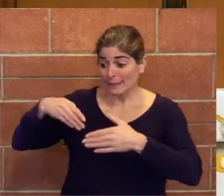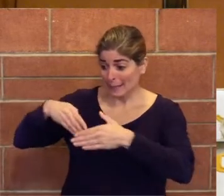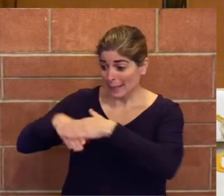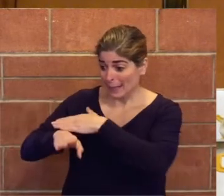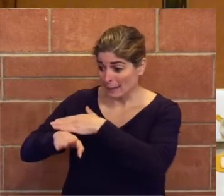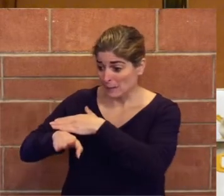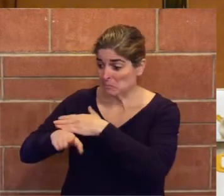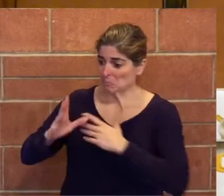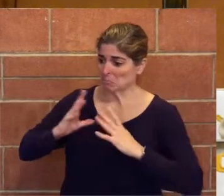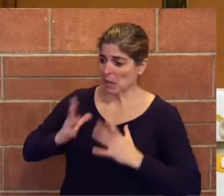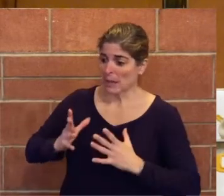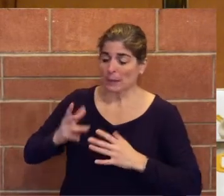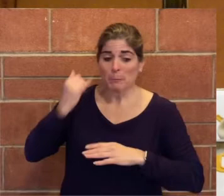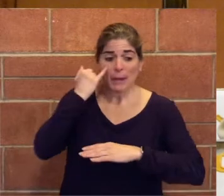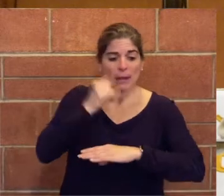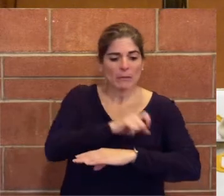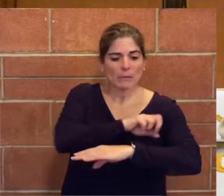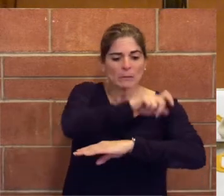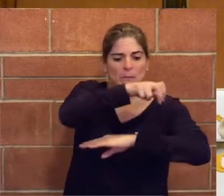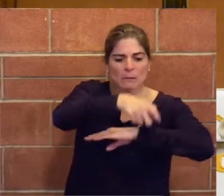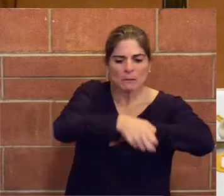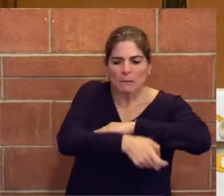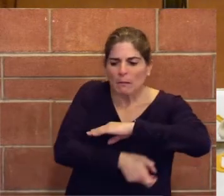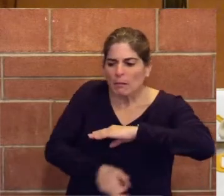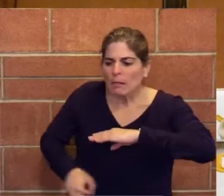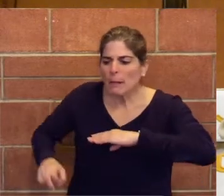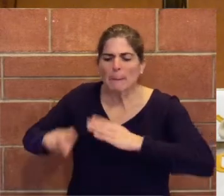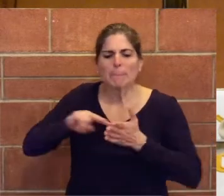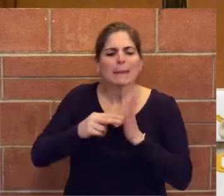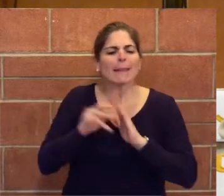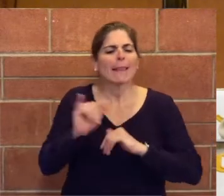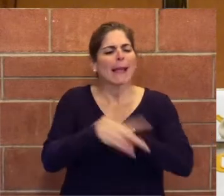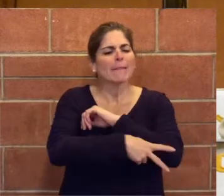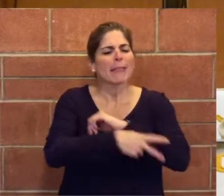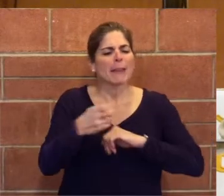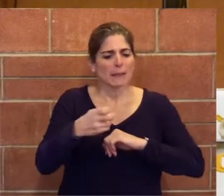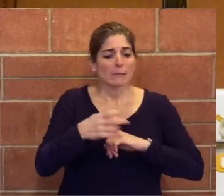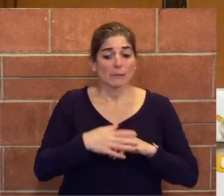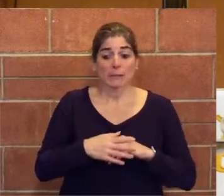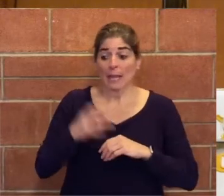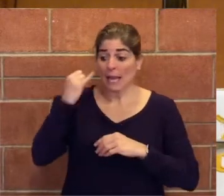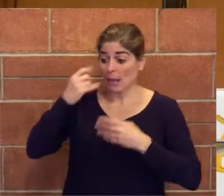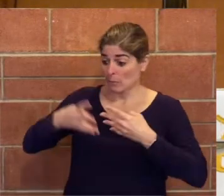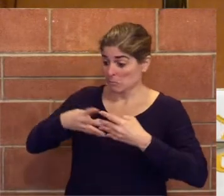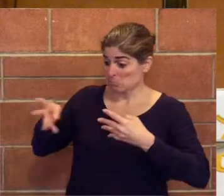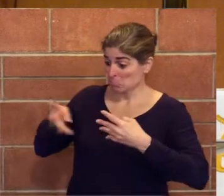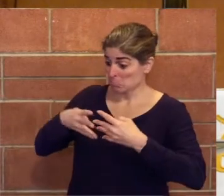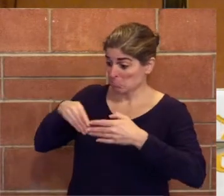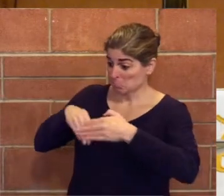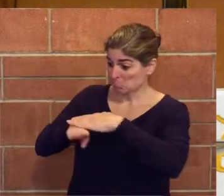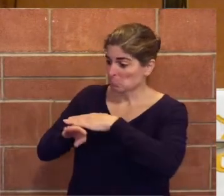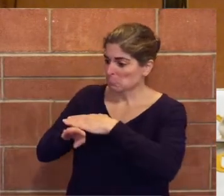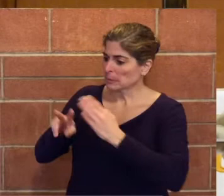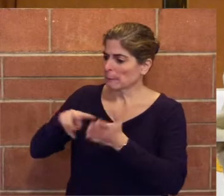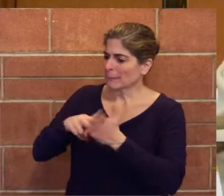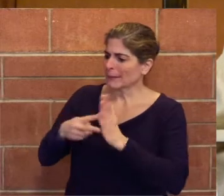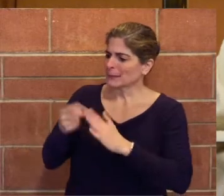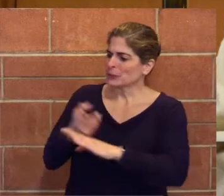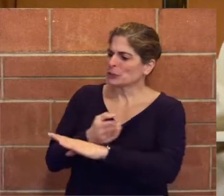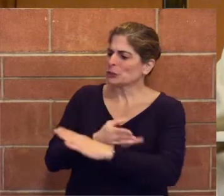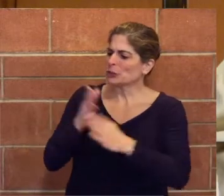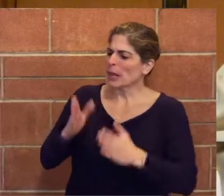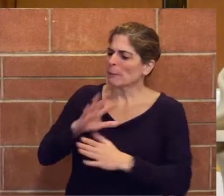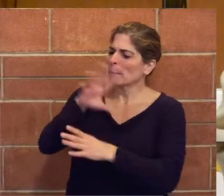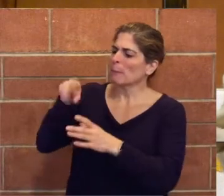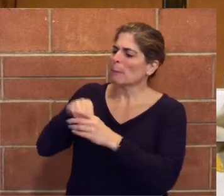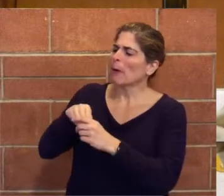but climbs in by another way, is a thief and a bandit. The one who enters by the gate is